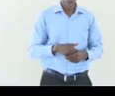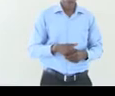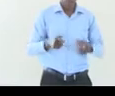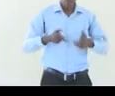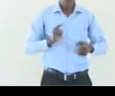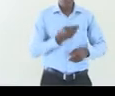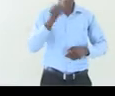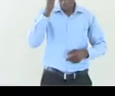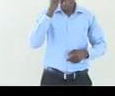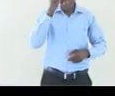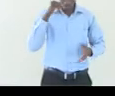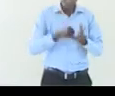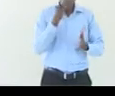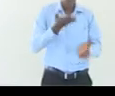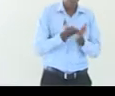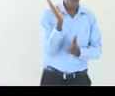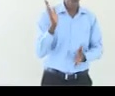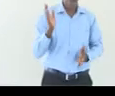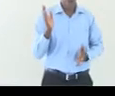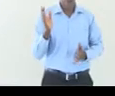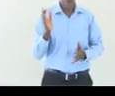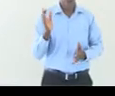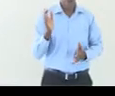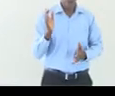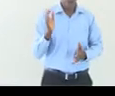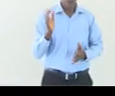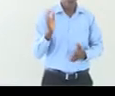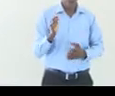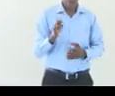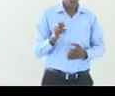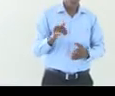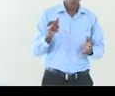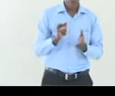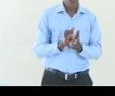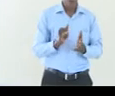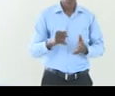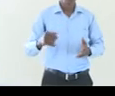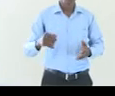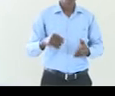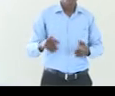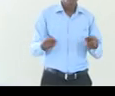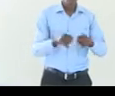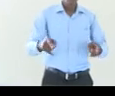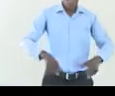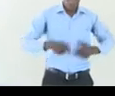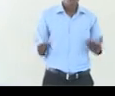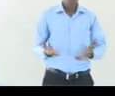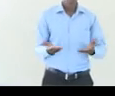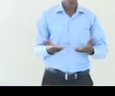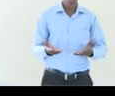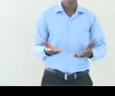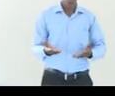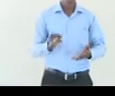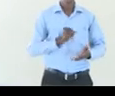in what can I do to improve the lot of those other guys in all the slum settlements around it. What can I